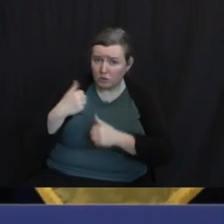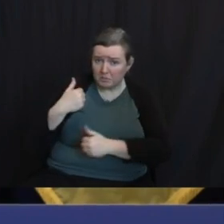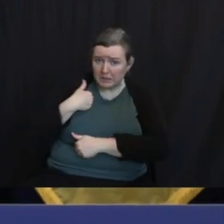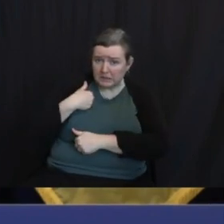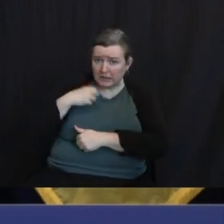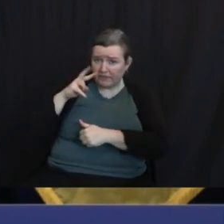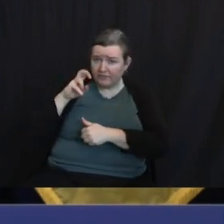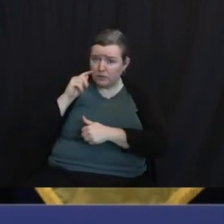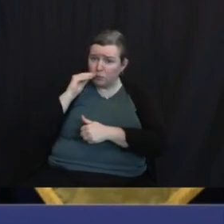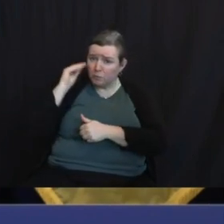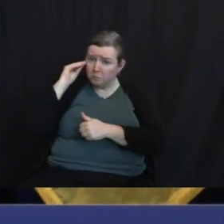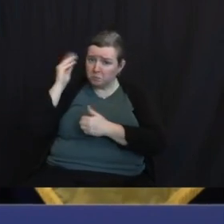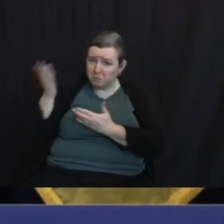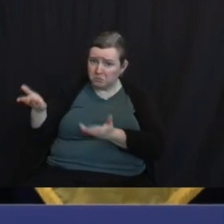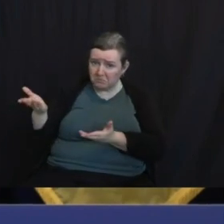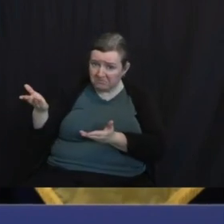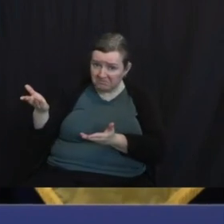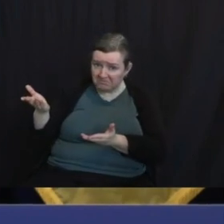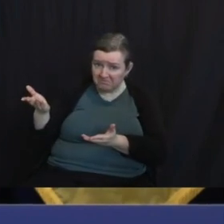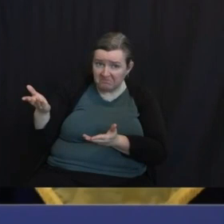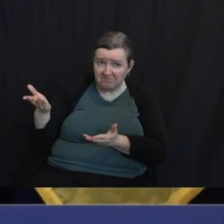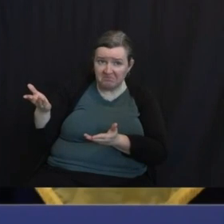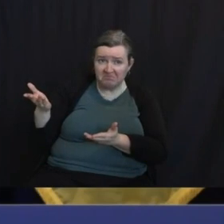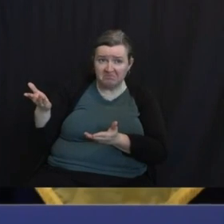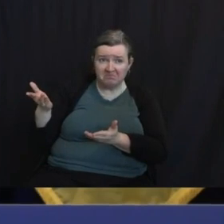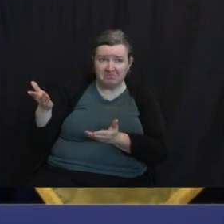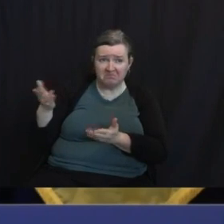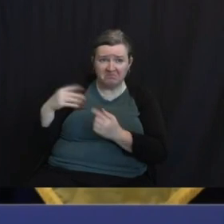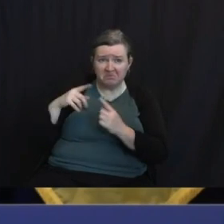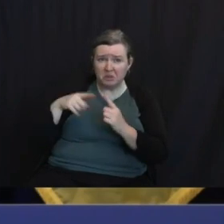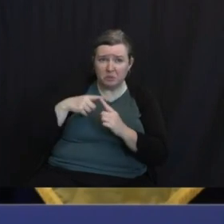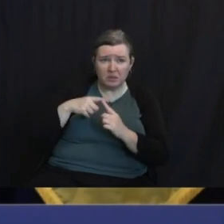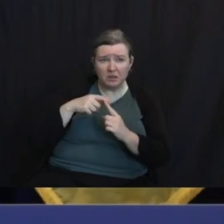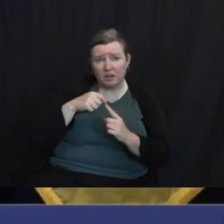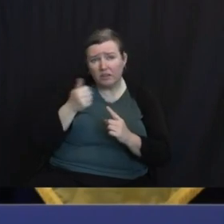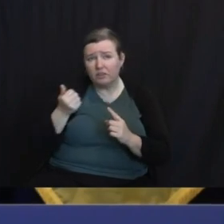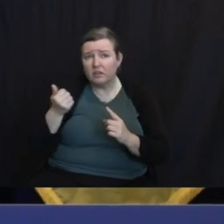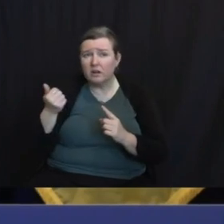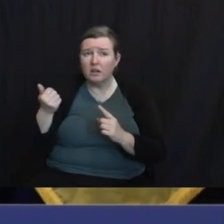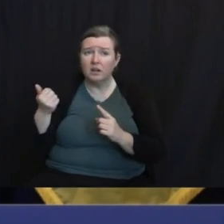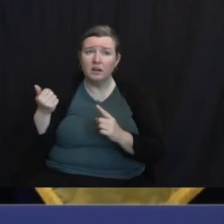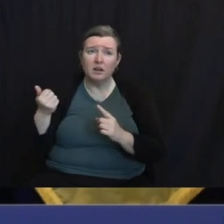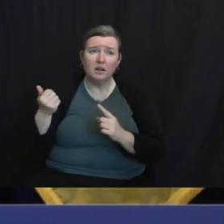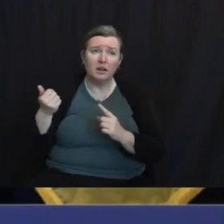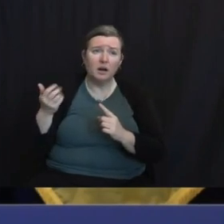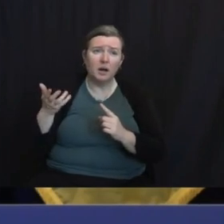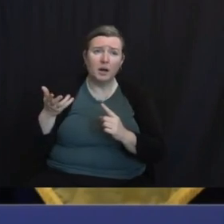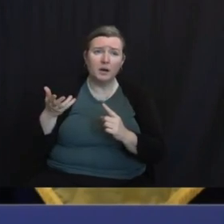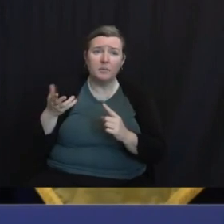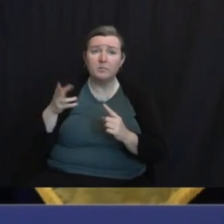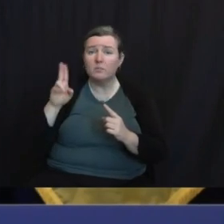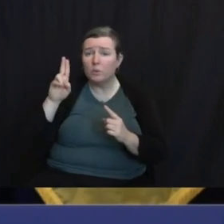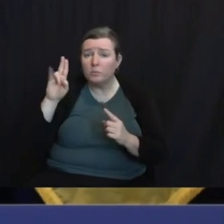other postmortems that you've talked about regarding unemployment or the veterans homes, when will those take place?